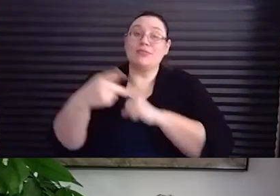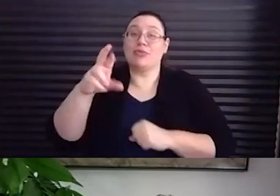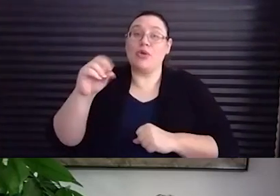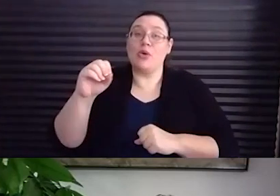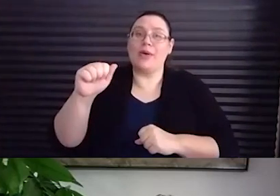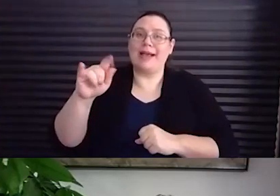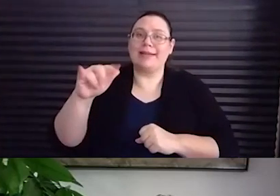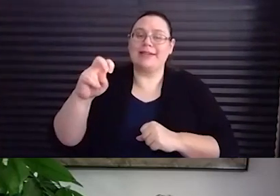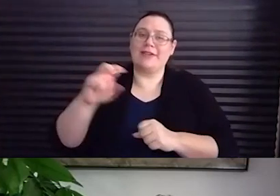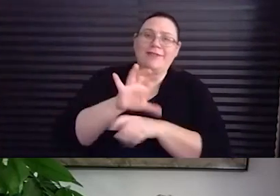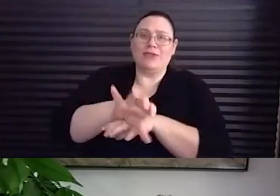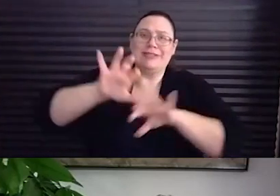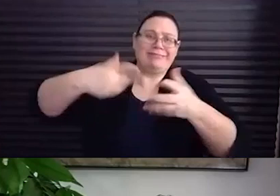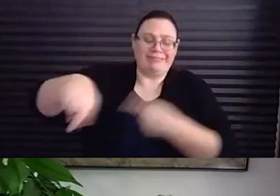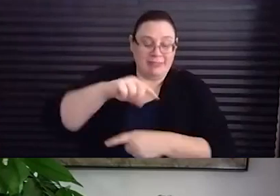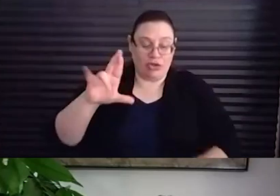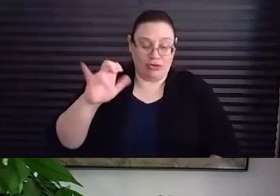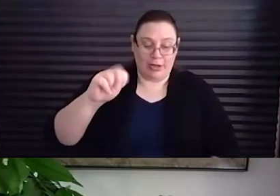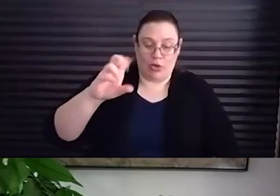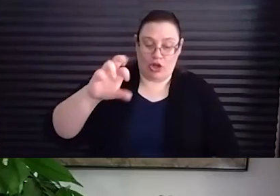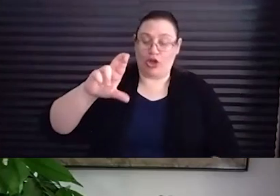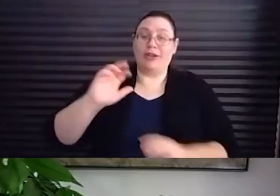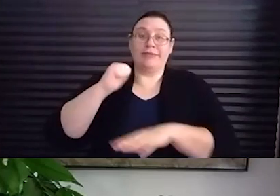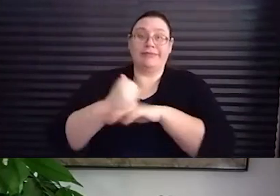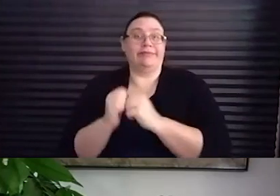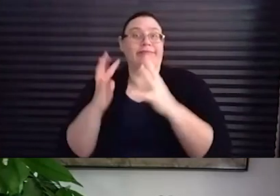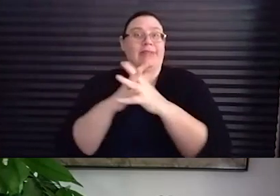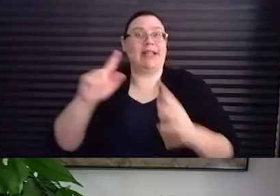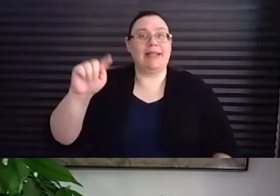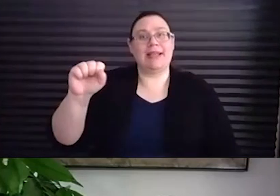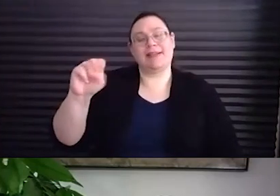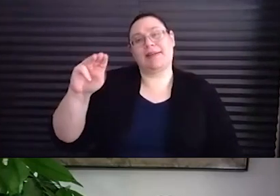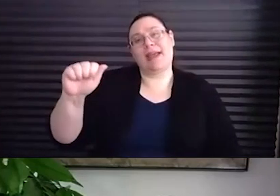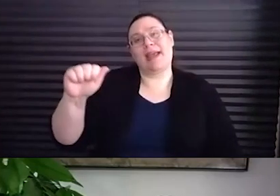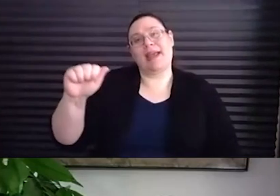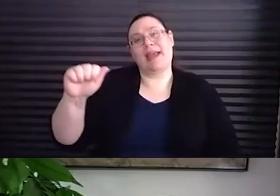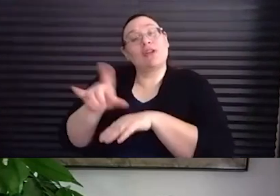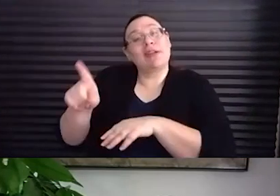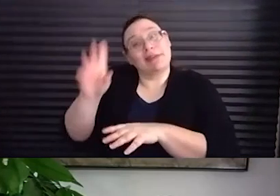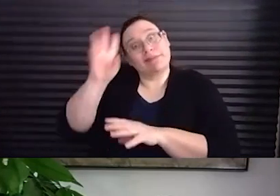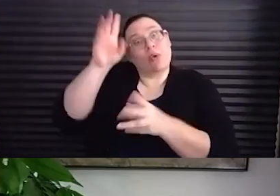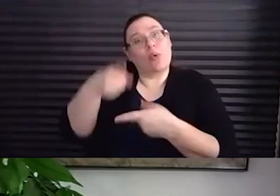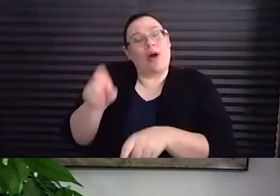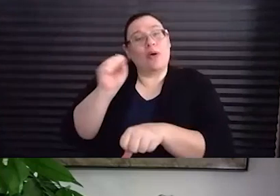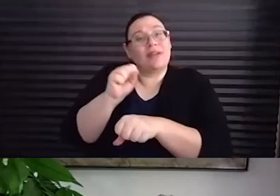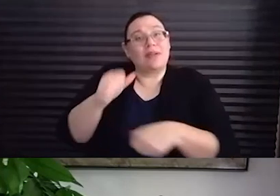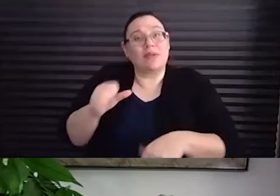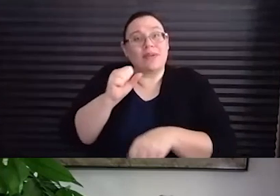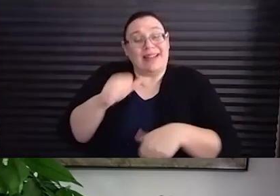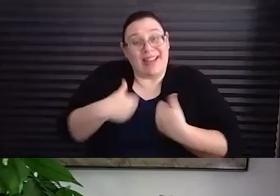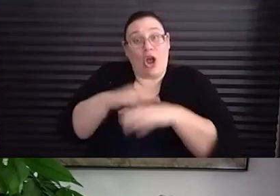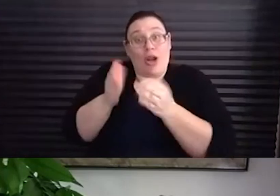in entertainment, Ryan Walker is the founder and CEO of TSMA Consulting, a social media firm he created while living on the back of a boat in Marina del